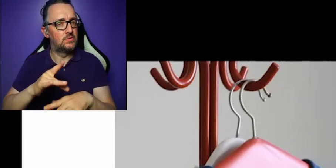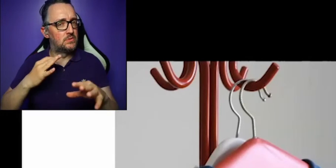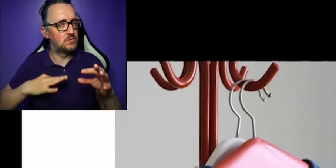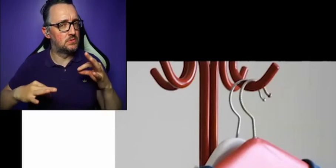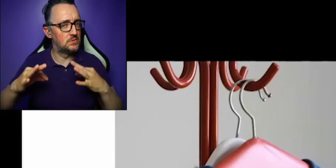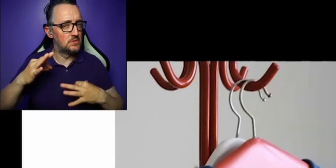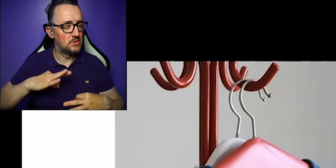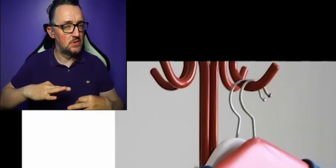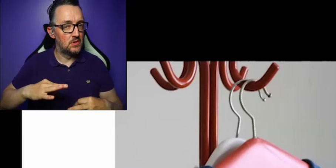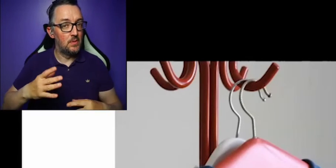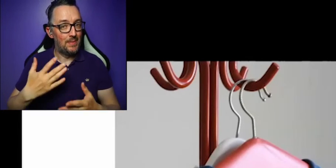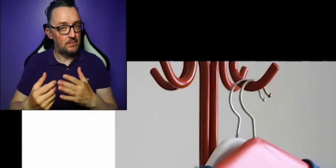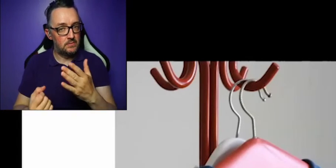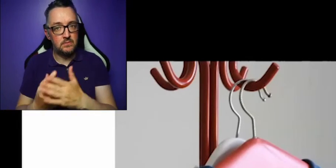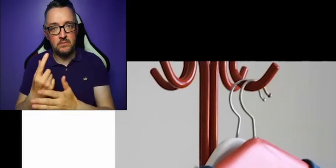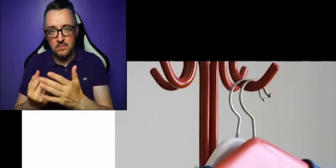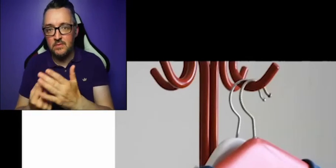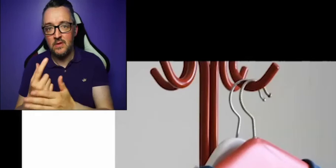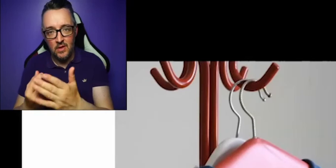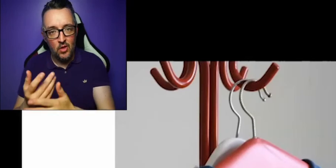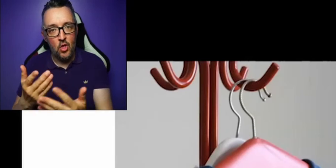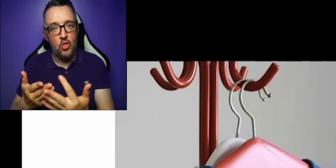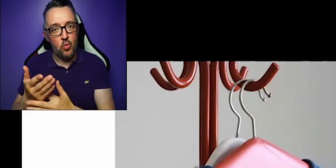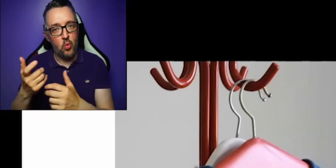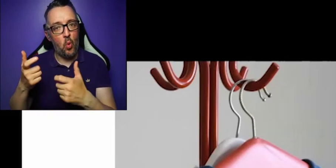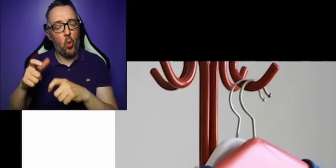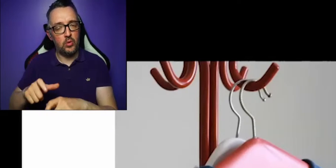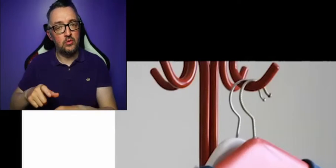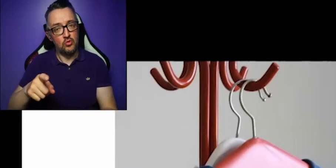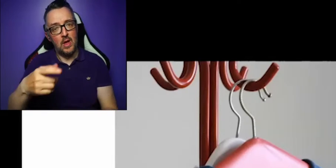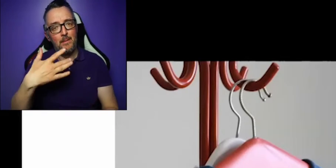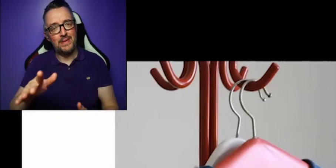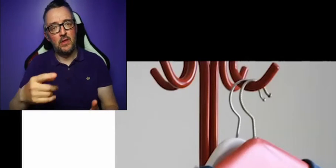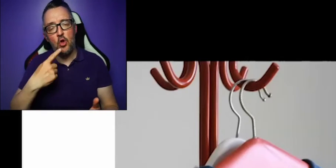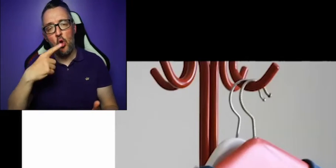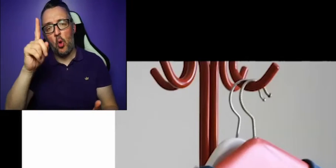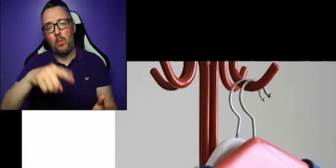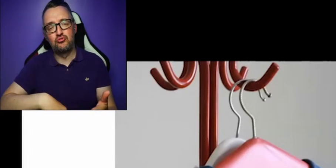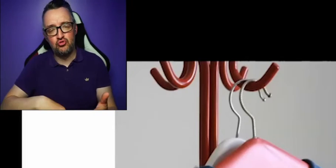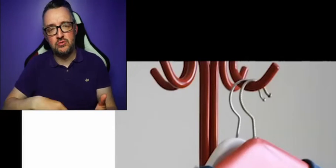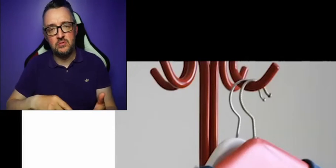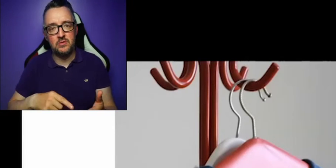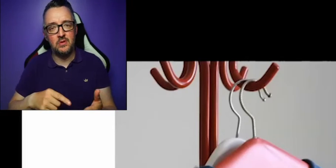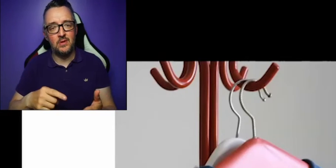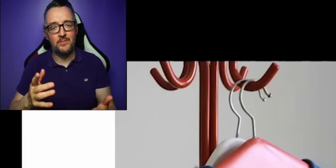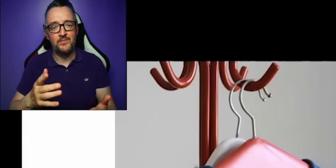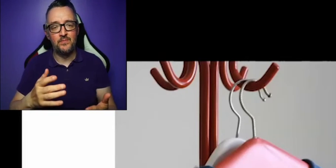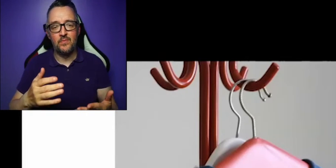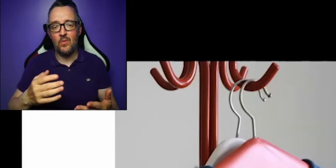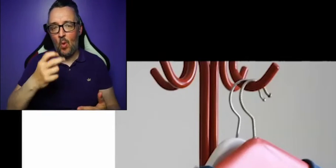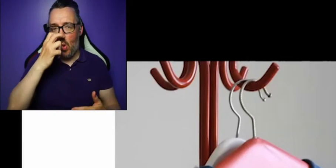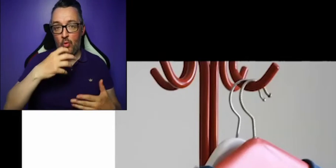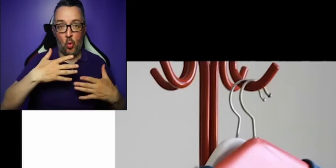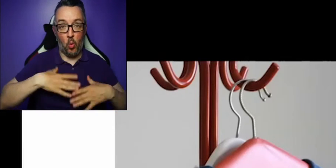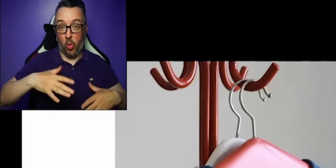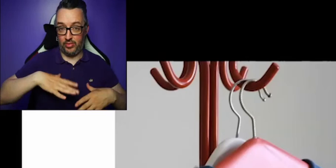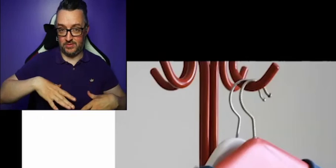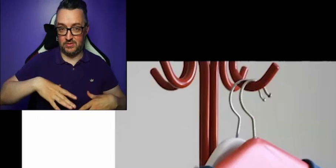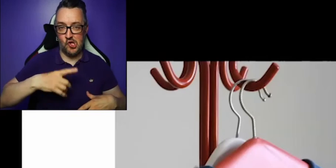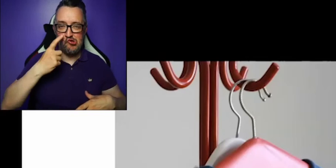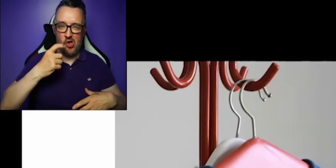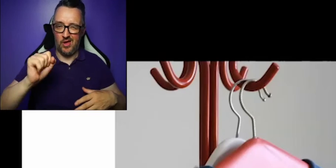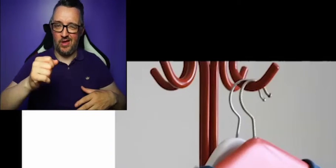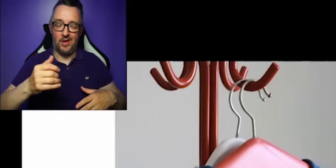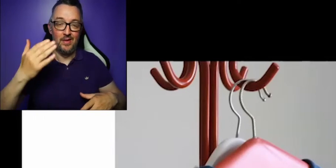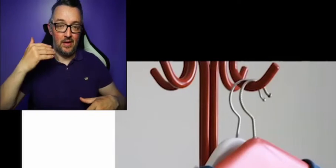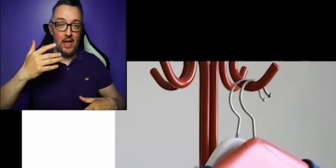out more and more through the lockdown. And I know you've commissioned some older pieces of clothing that you had when you were younger and had them